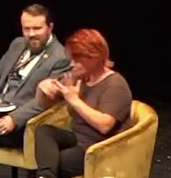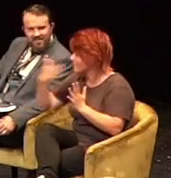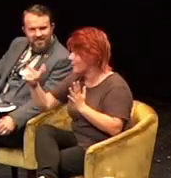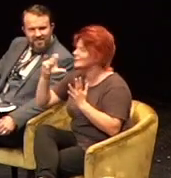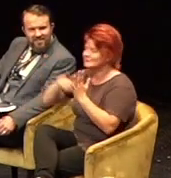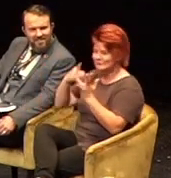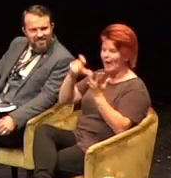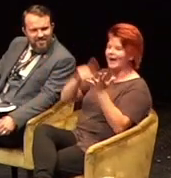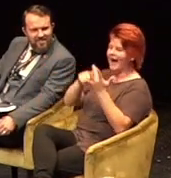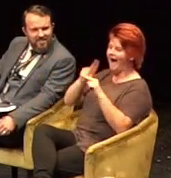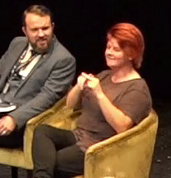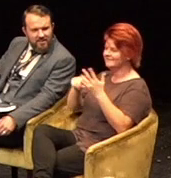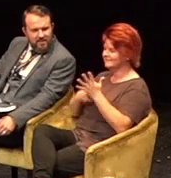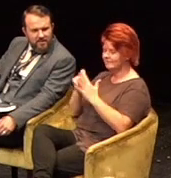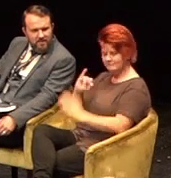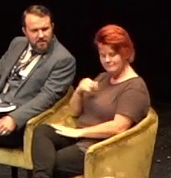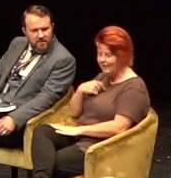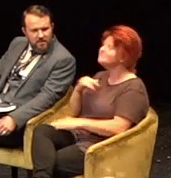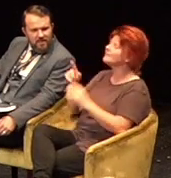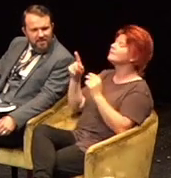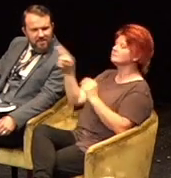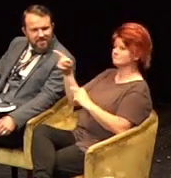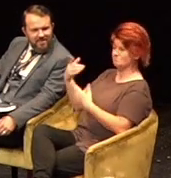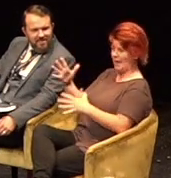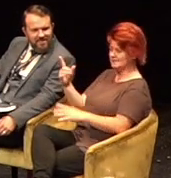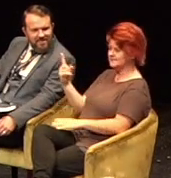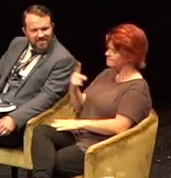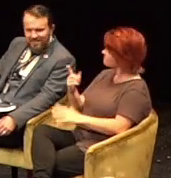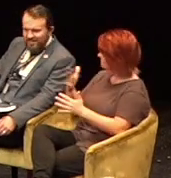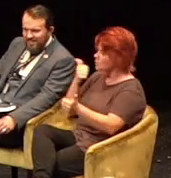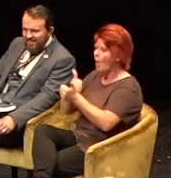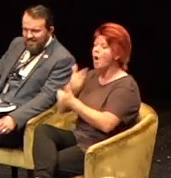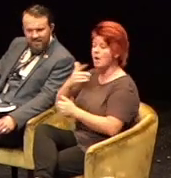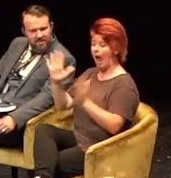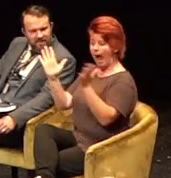Thank you, Clifford. Joe Clifford. Thank you.